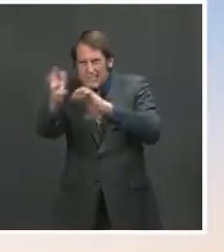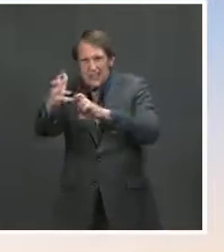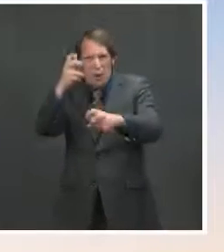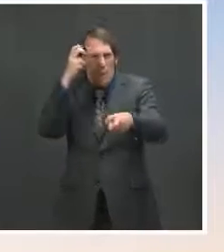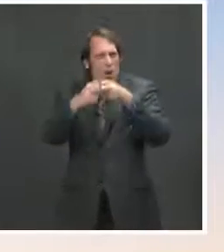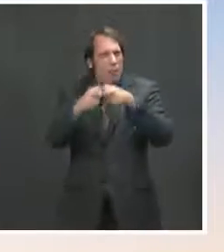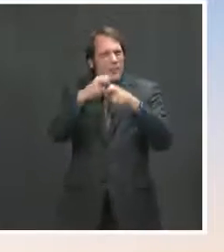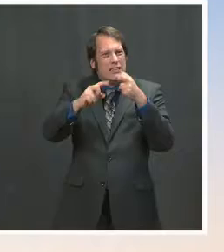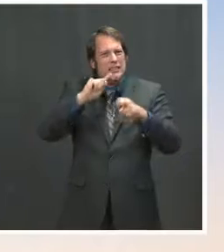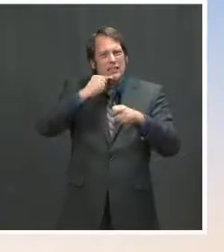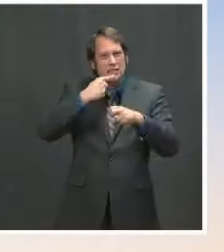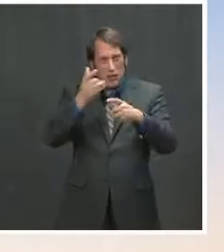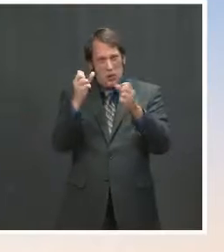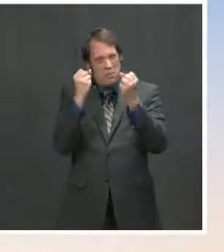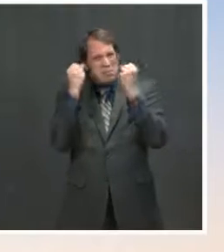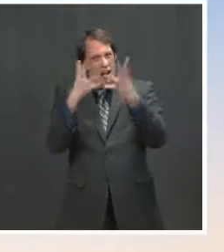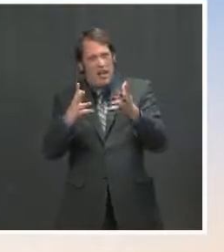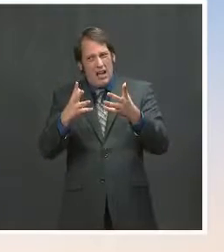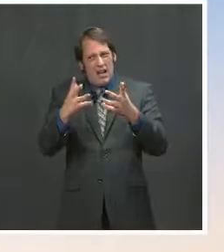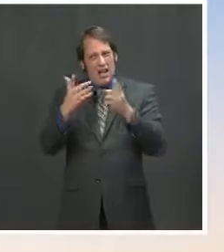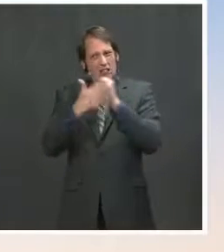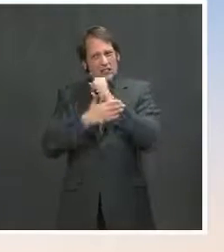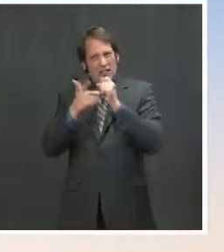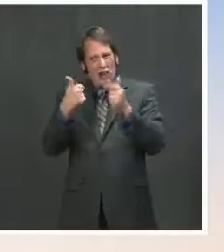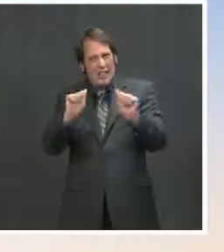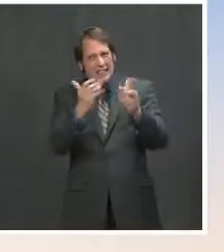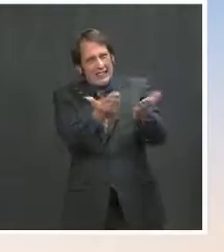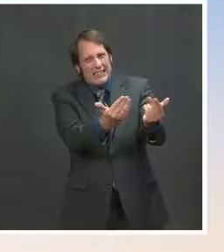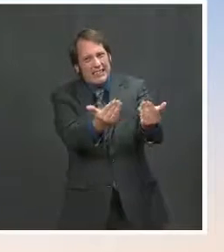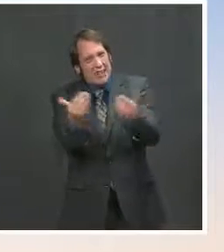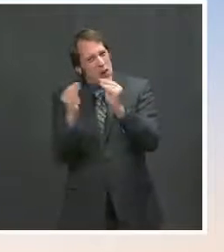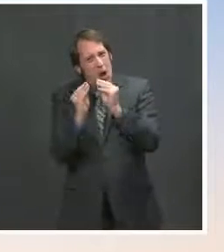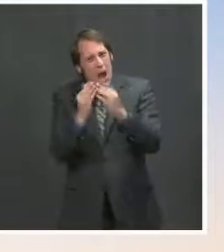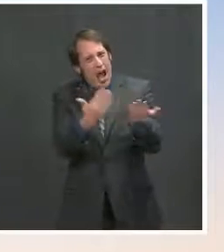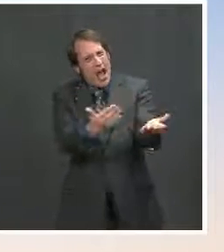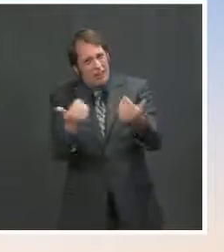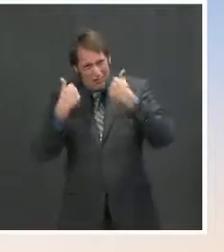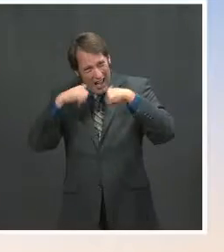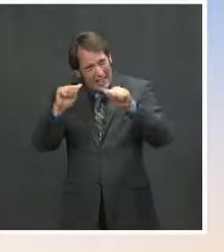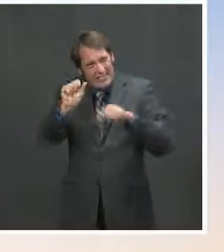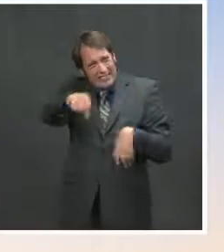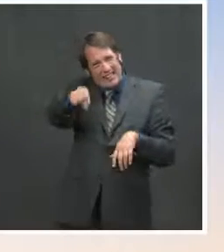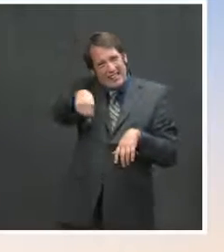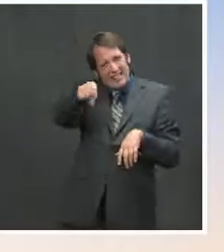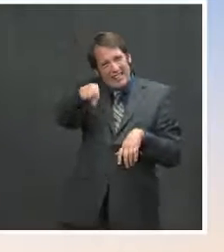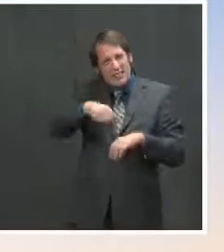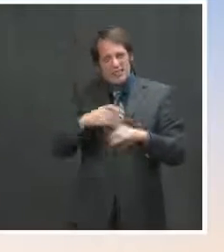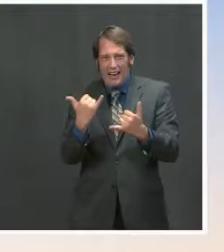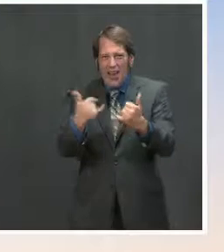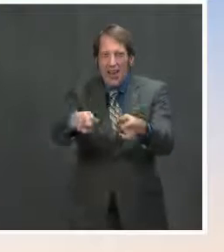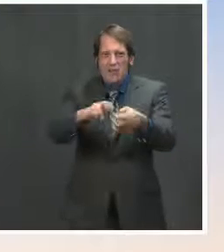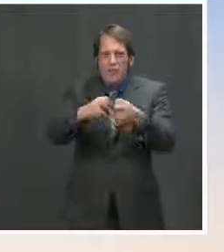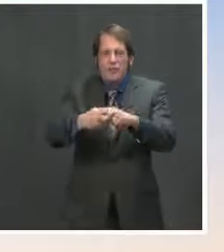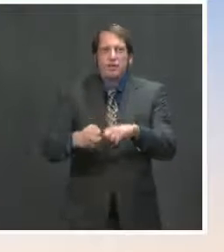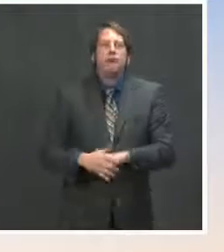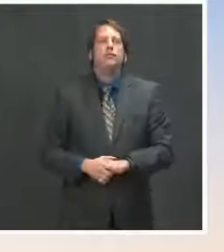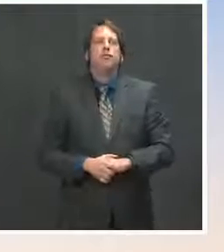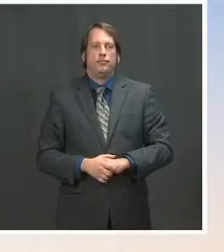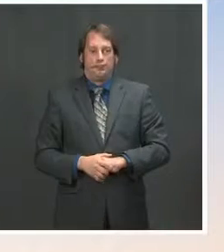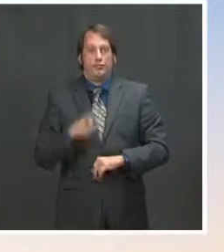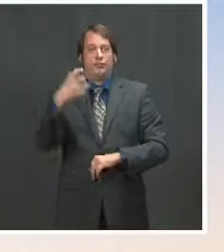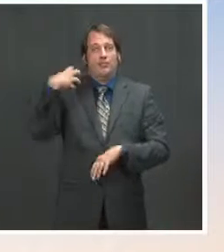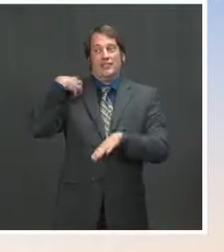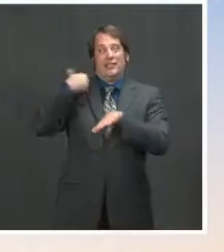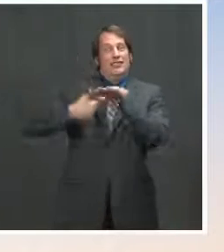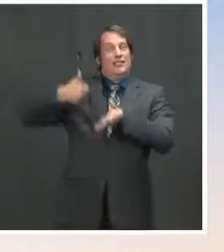you will see that play out through diplomatic channels, whether it's through former Secretary Kerry, who's now our envoy, or Secretary of State Blinken, or